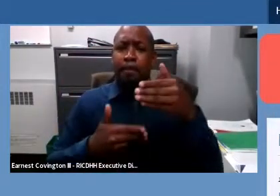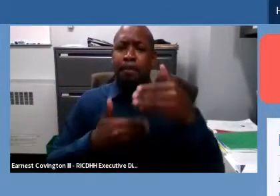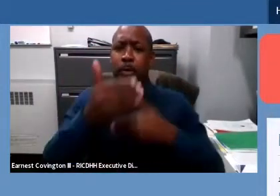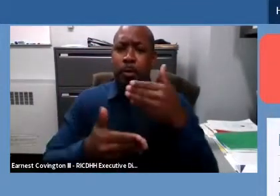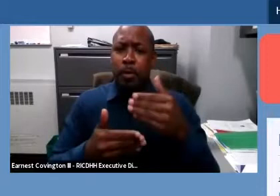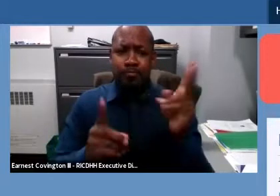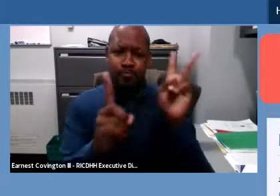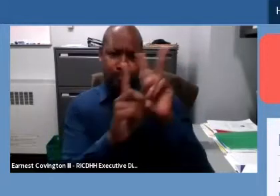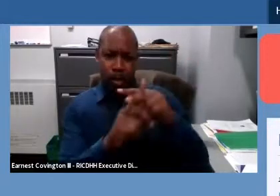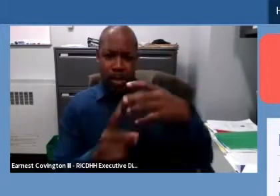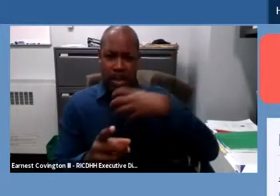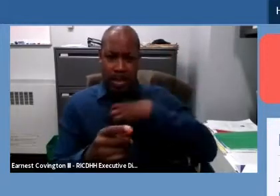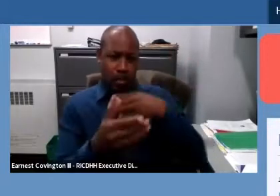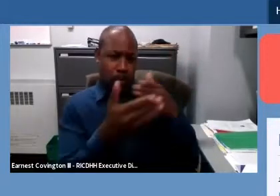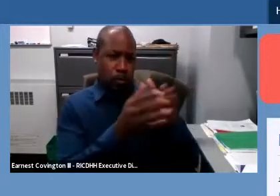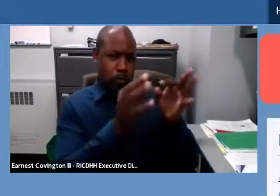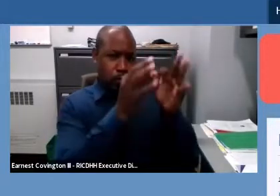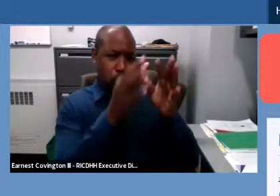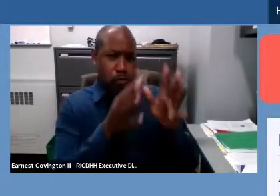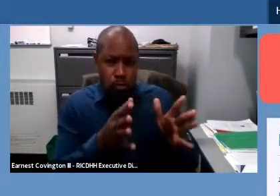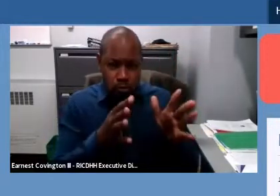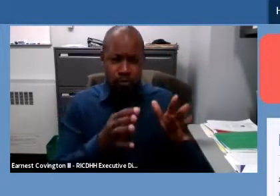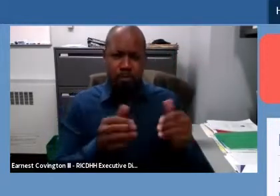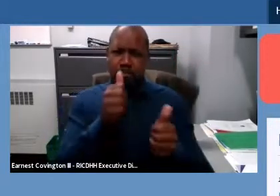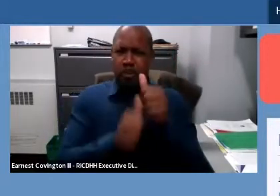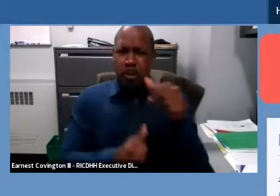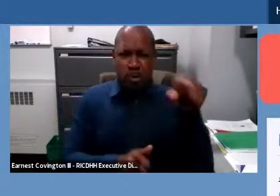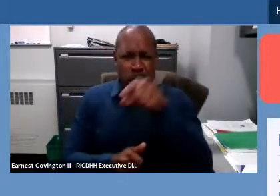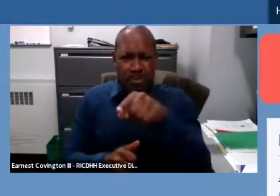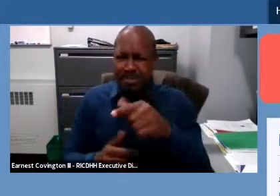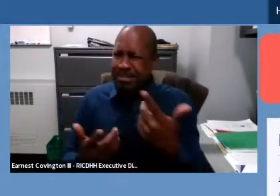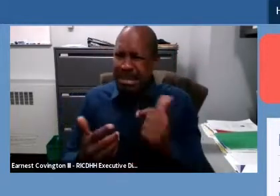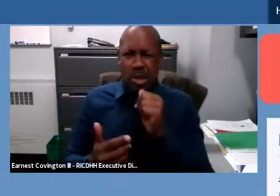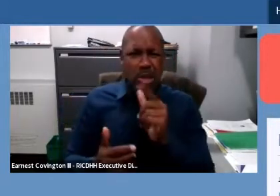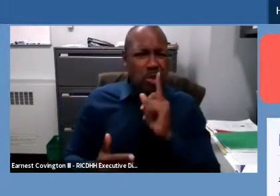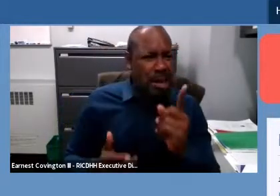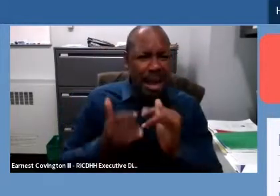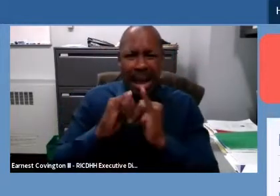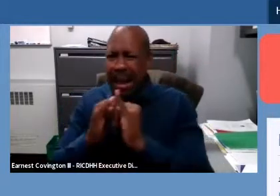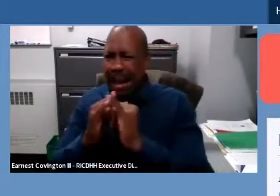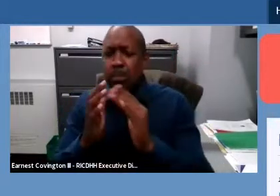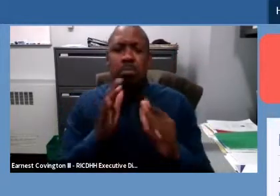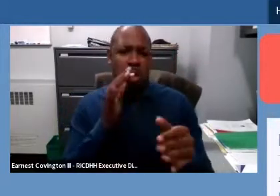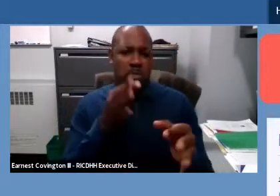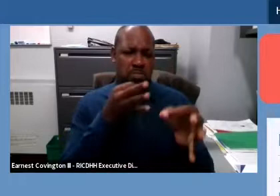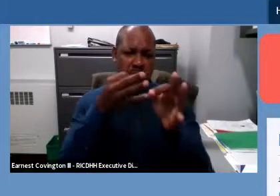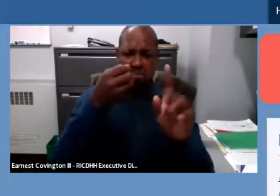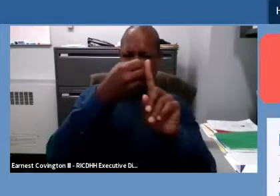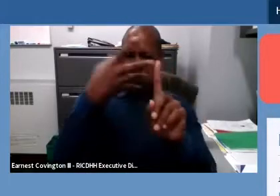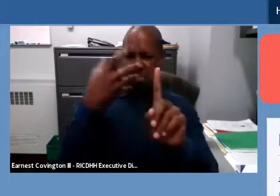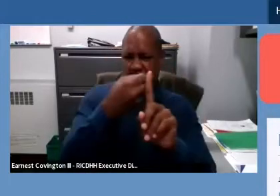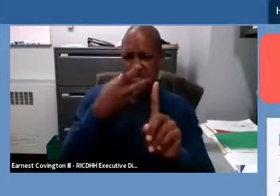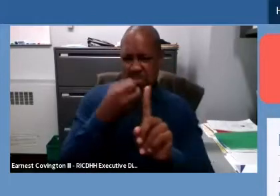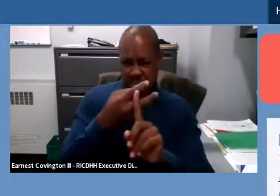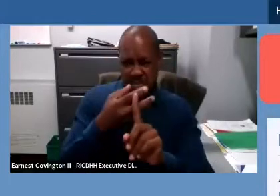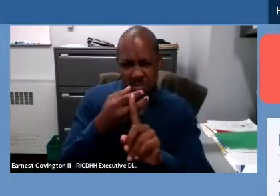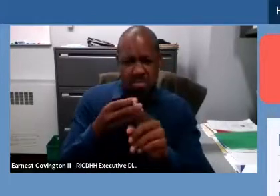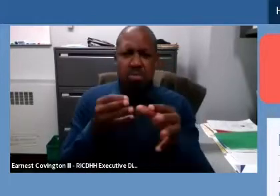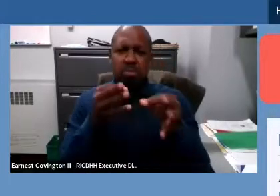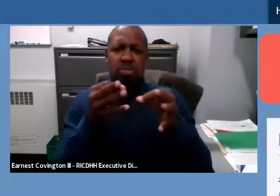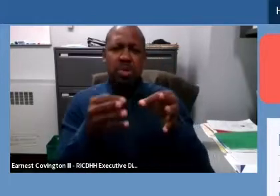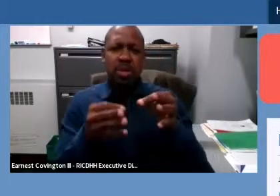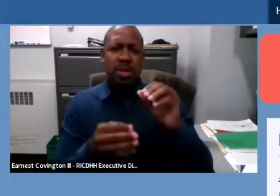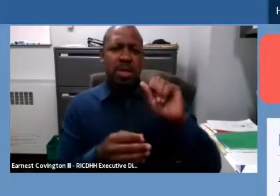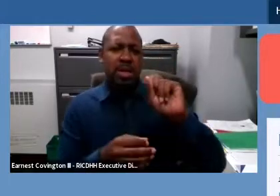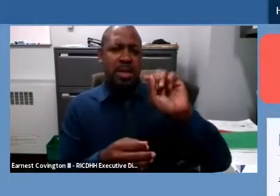This vlog is because I want to show you the process for filing an interpreter complaint. Many of you are not sure how to do that, and